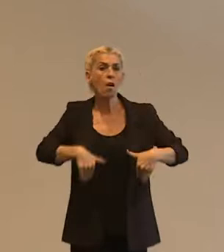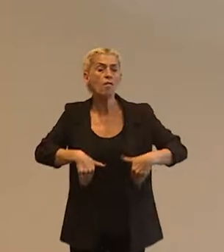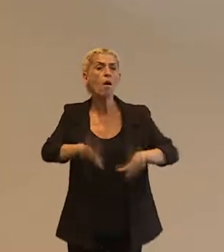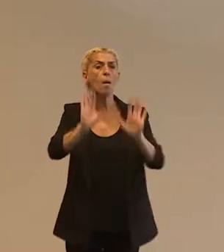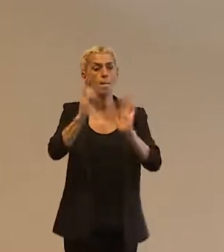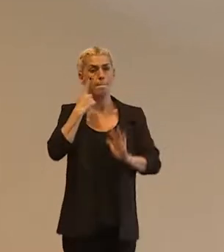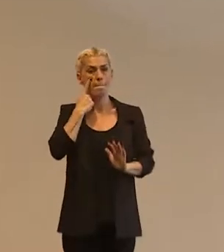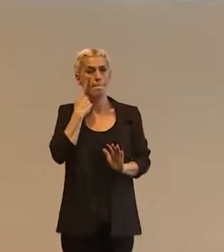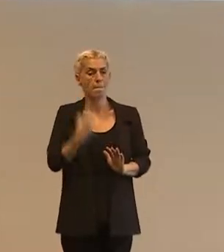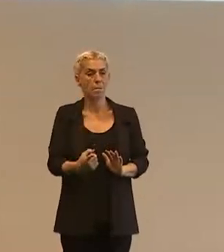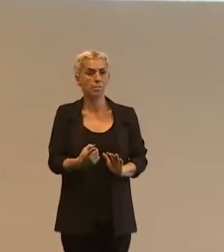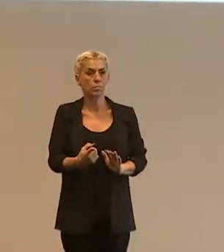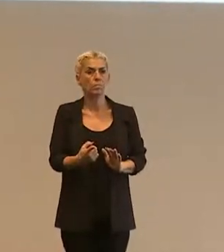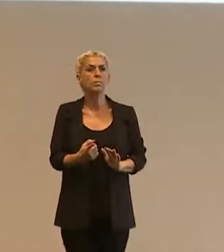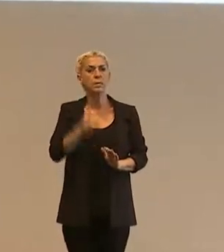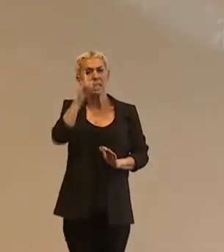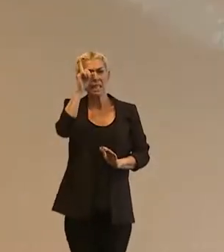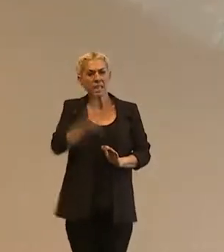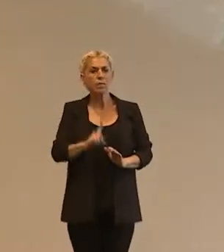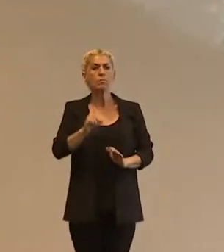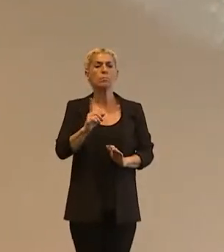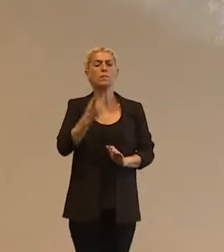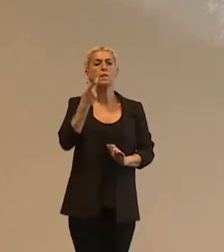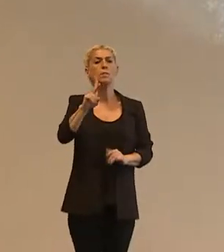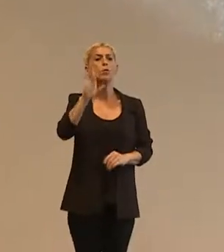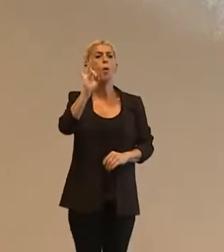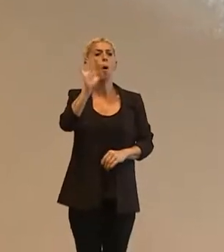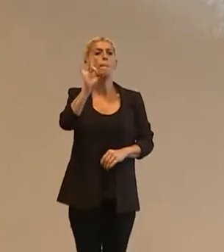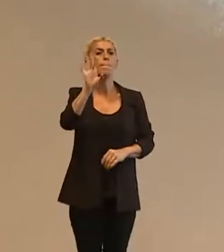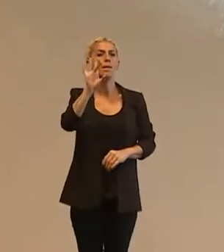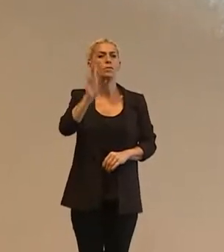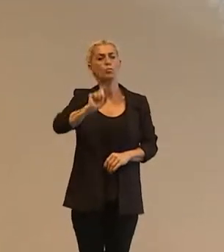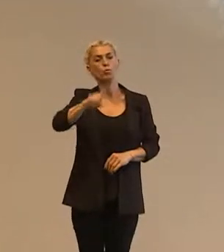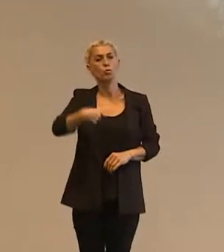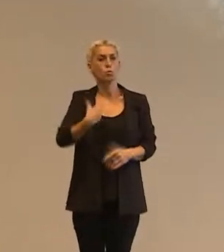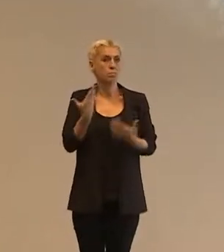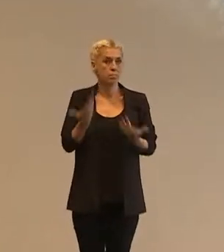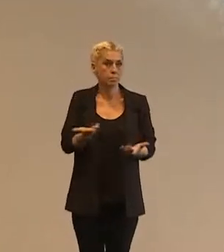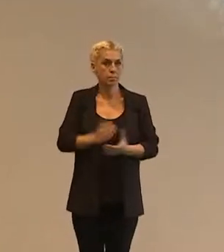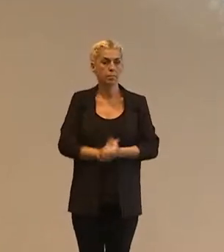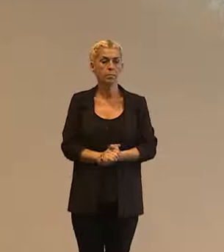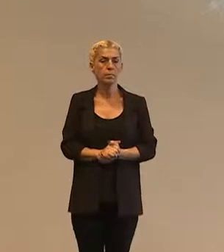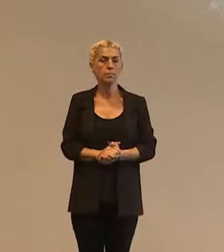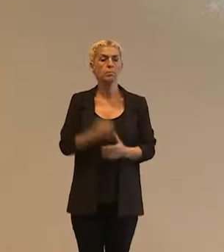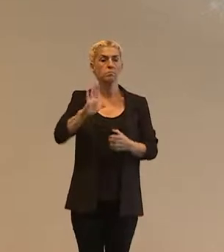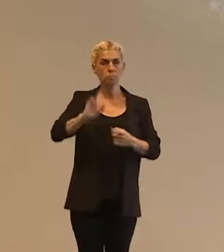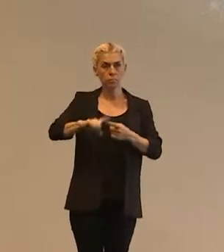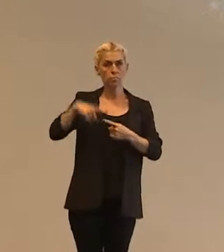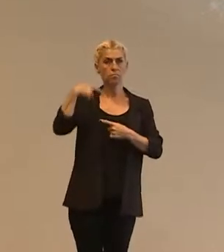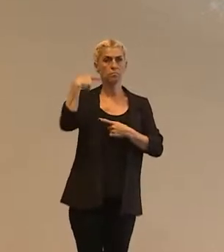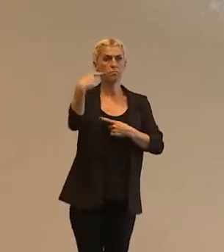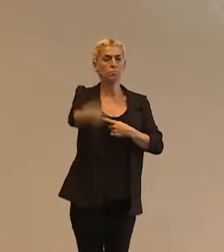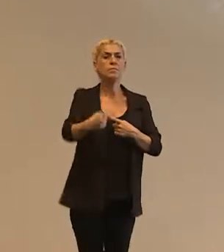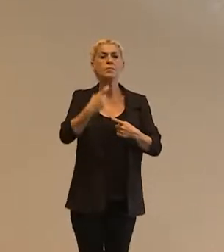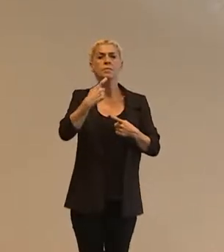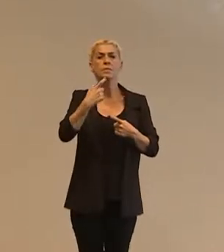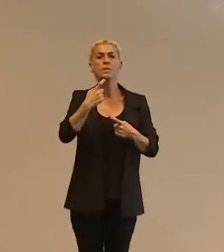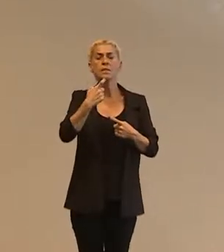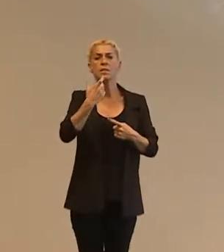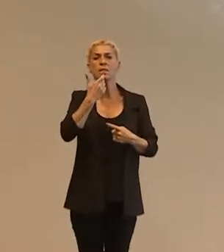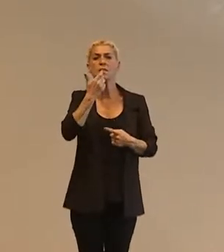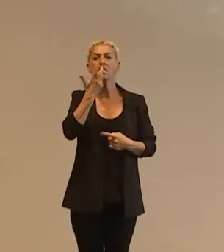created so there is a network of neurons and through their intercontact